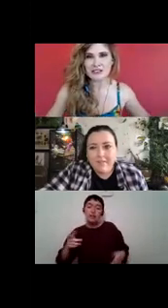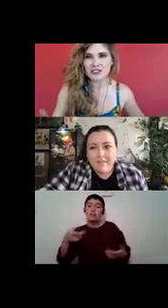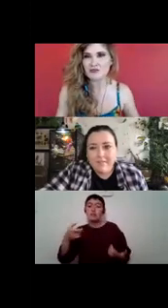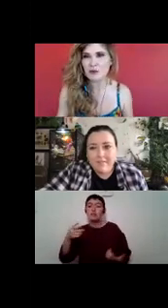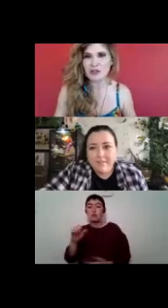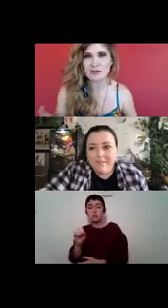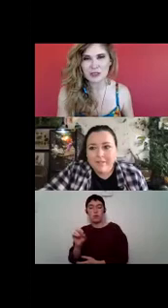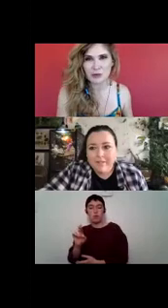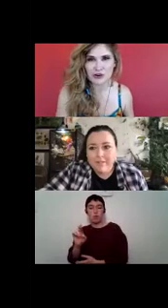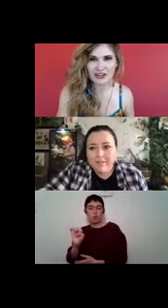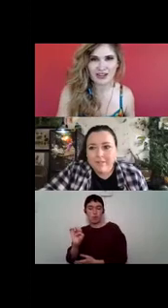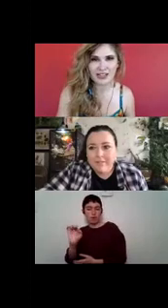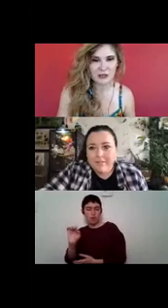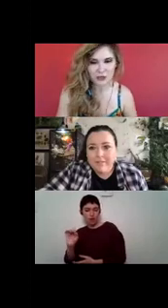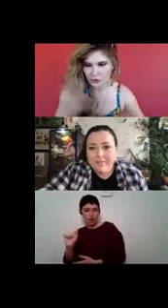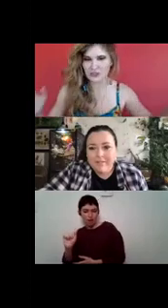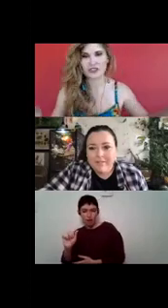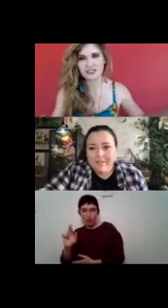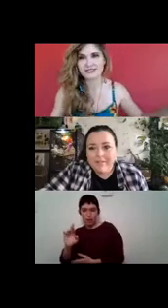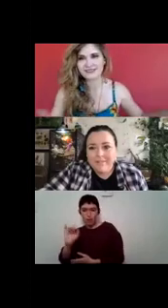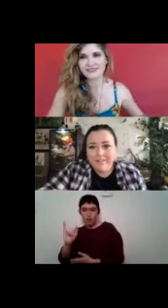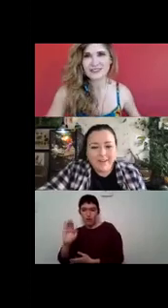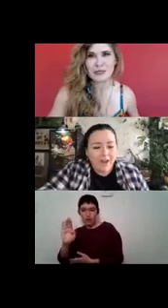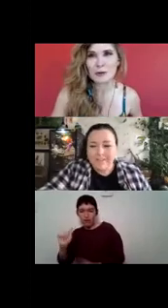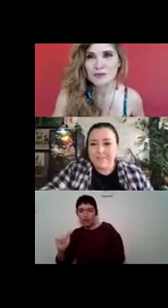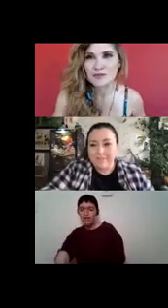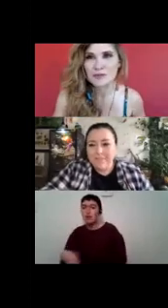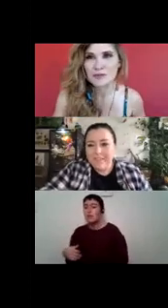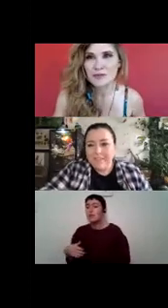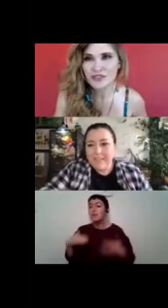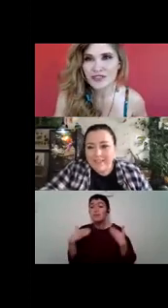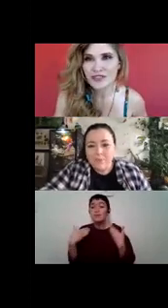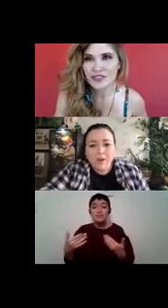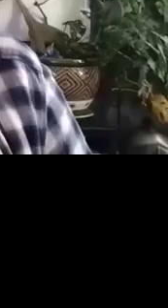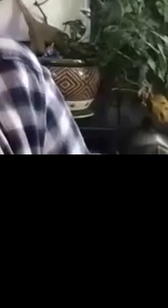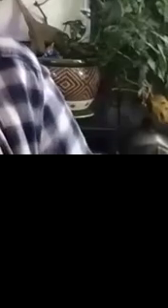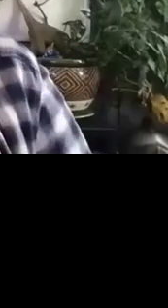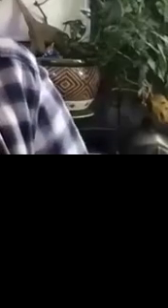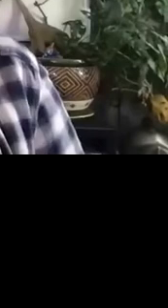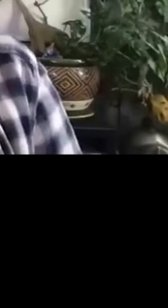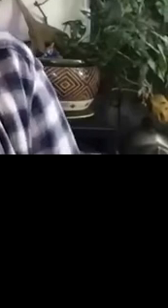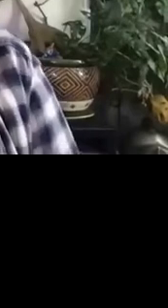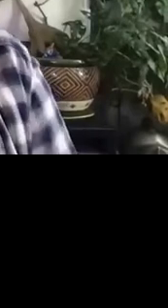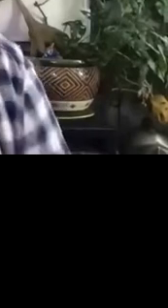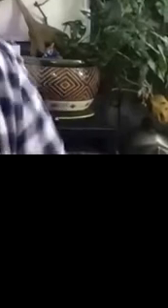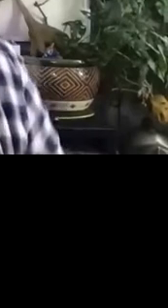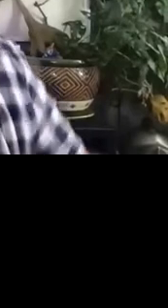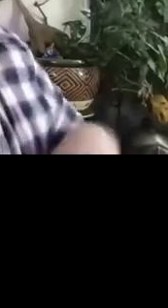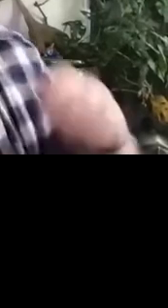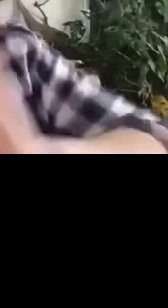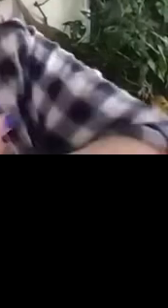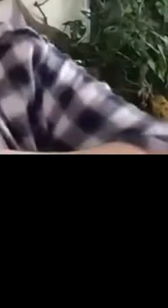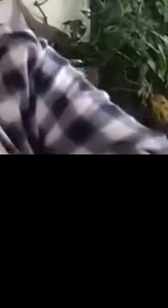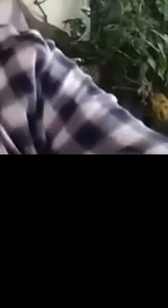thanks, and just remember to keep exploring and ask me all the questions. So awesome. Thank you. We already have so many